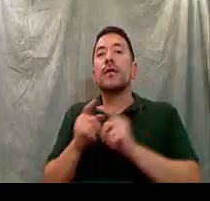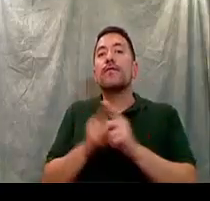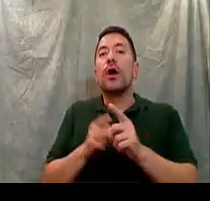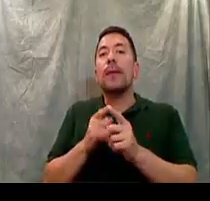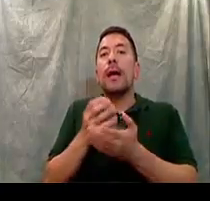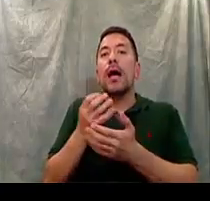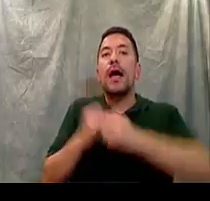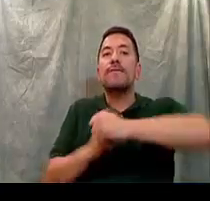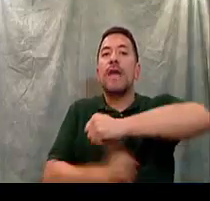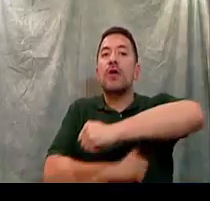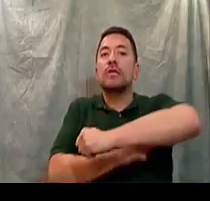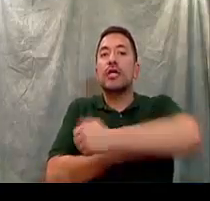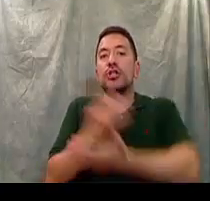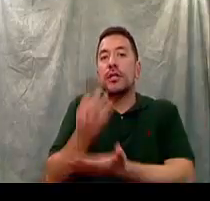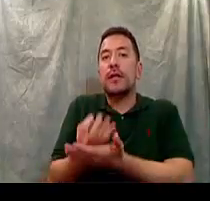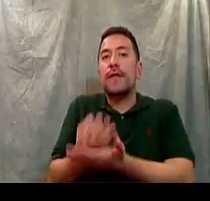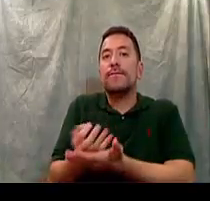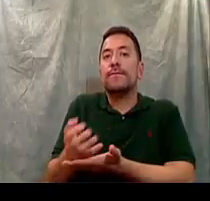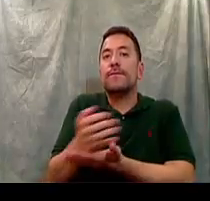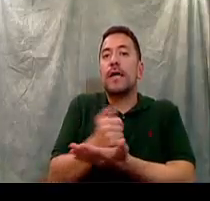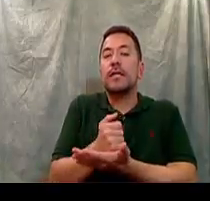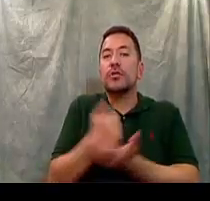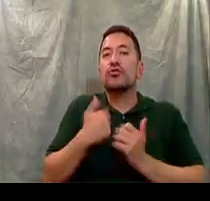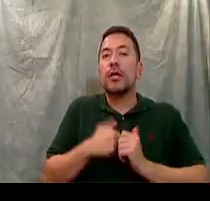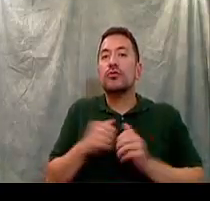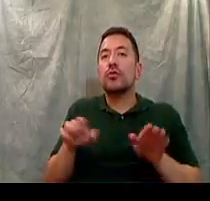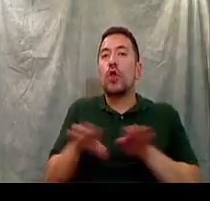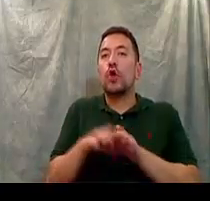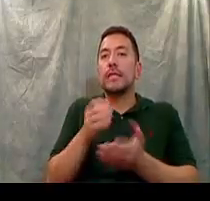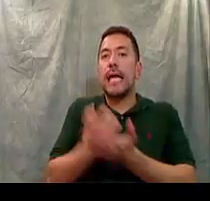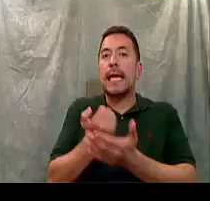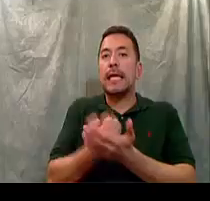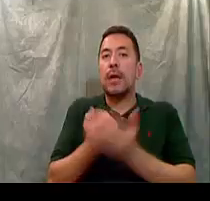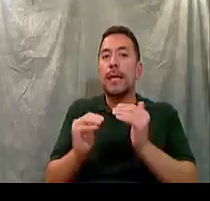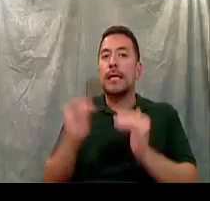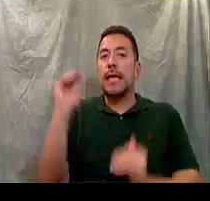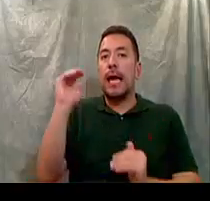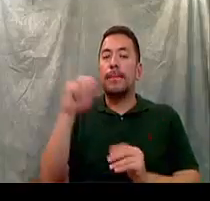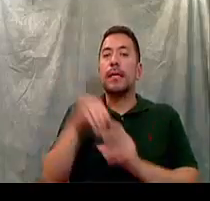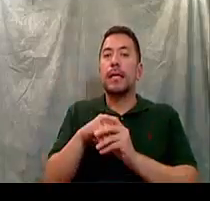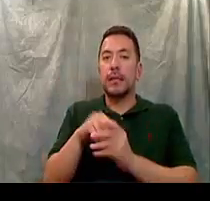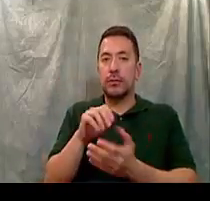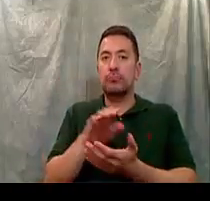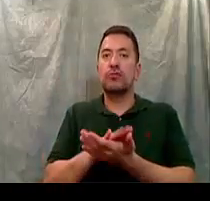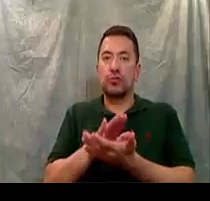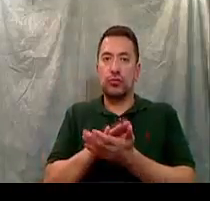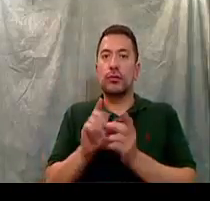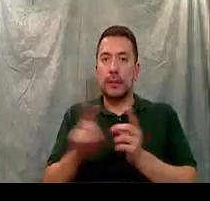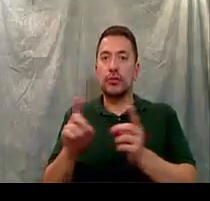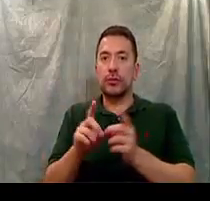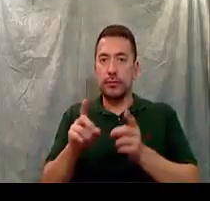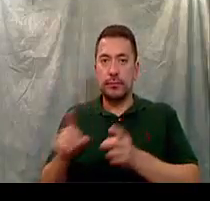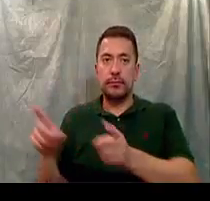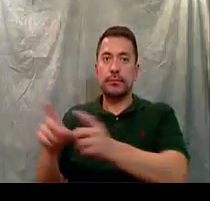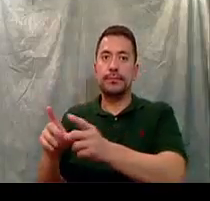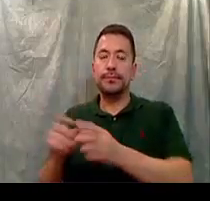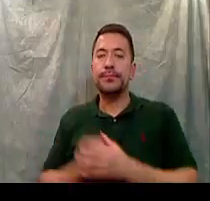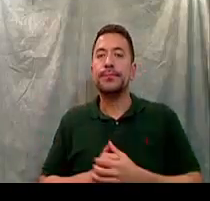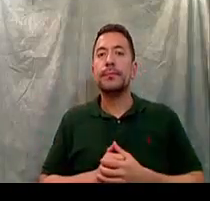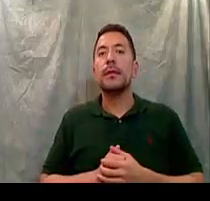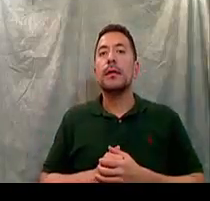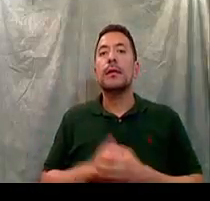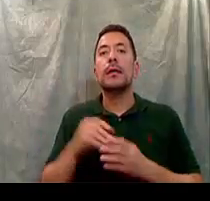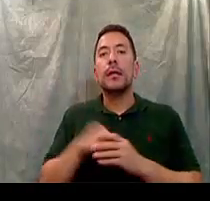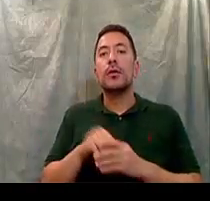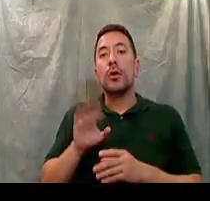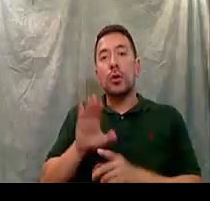funding to close the economic gap within school districts, right? And so she is, in her